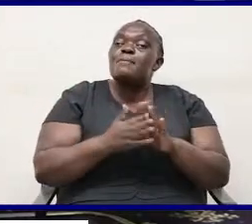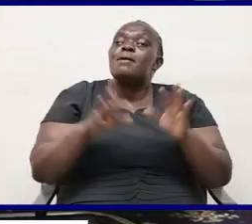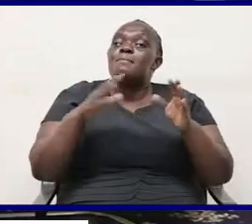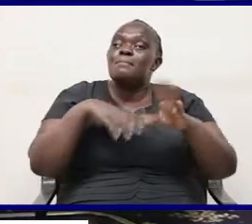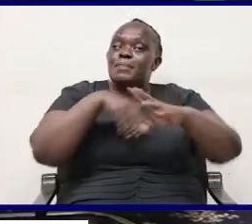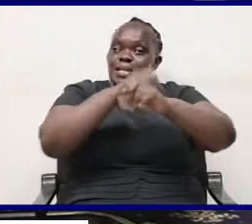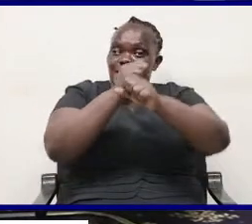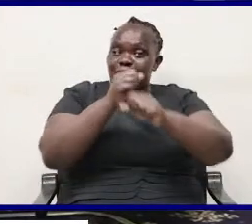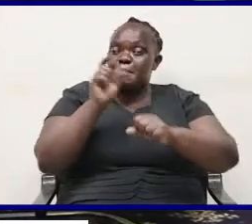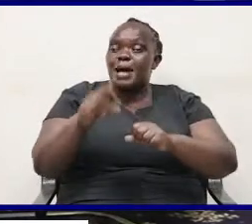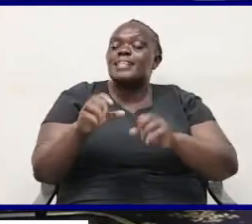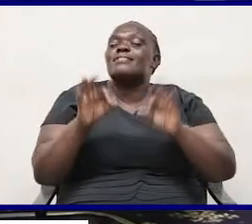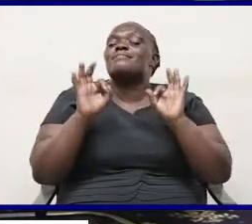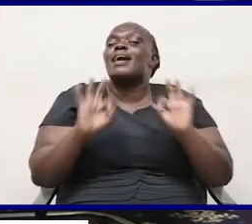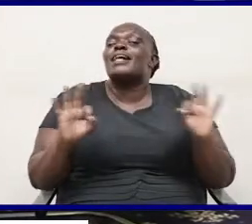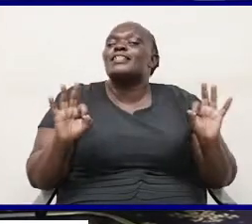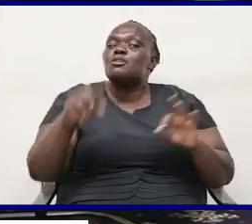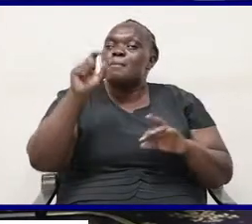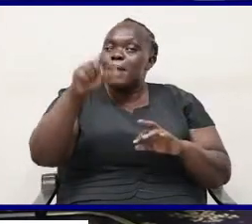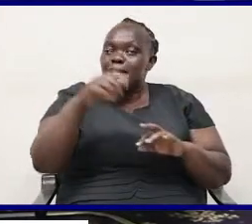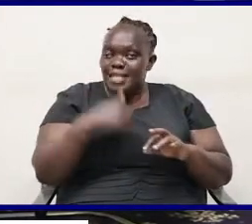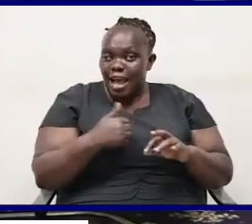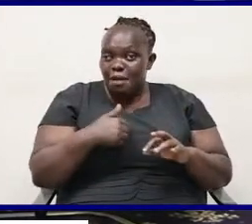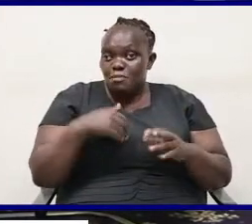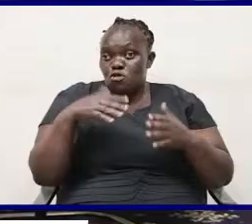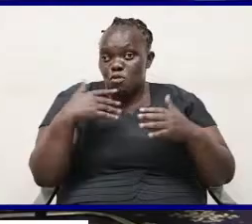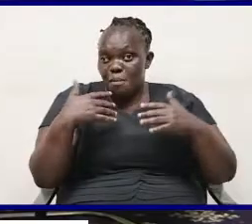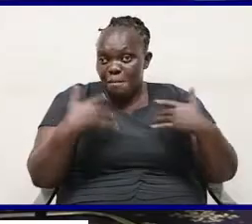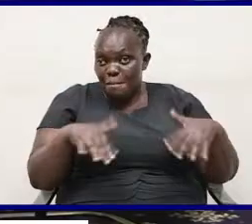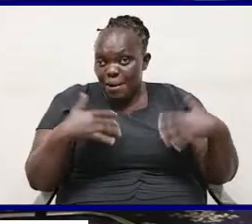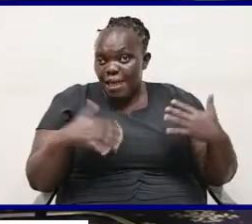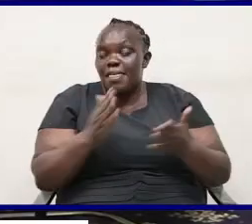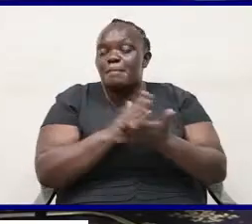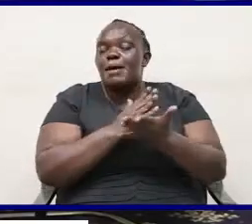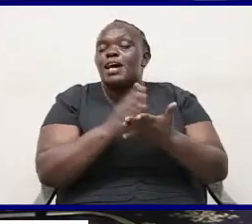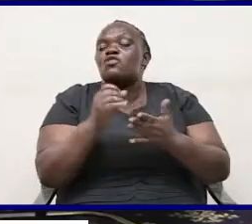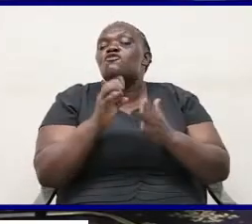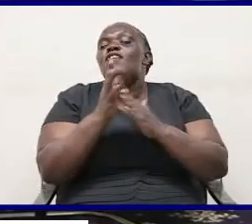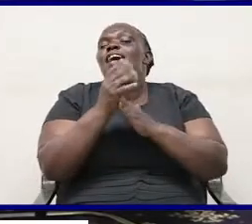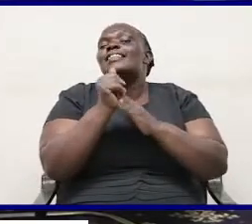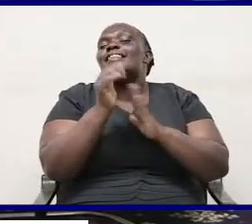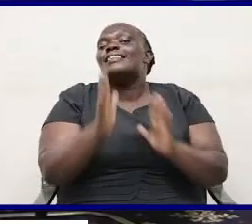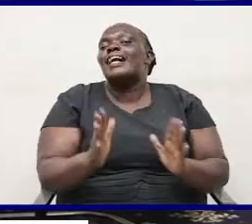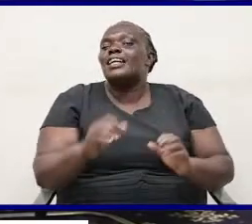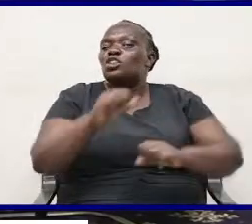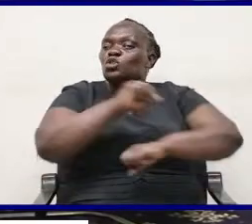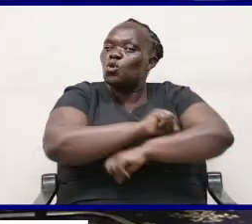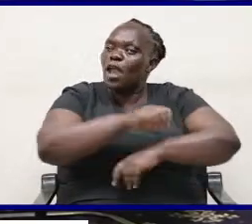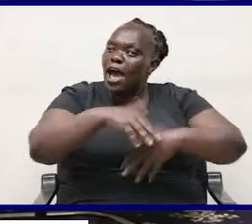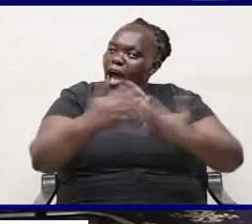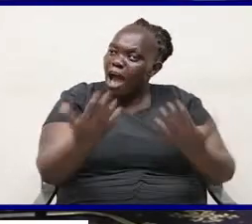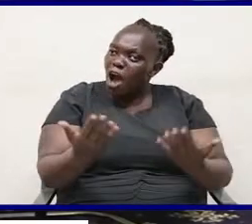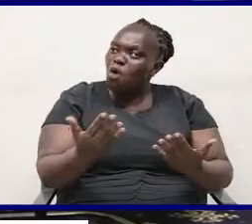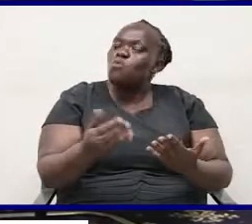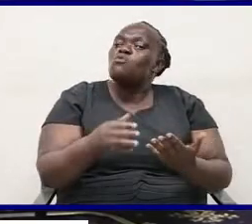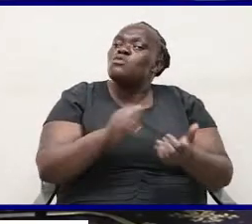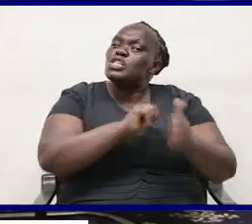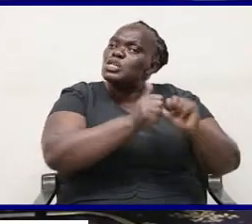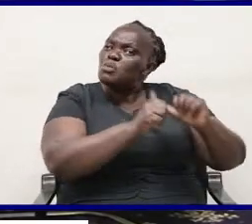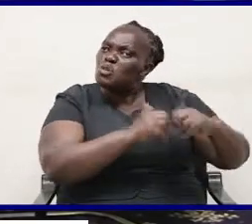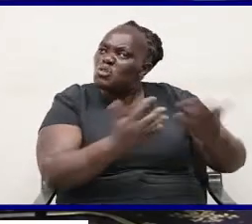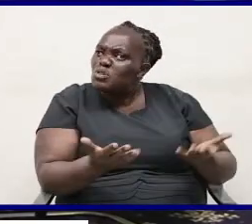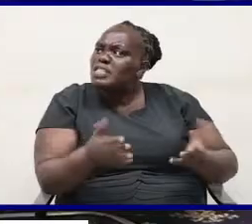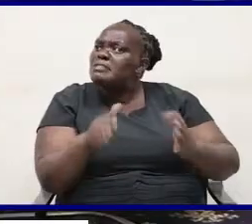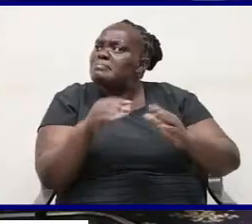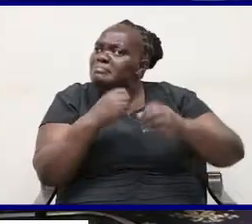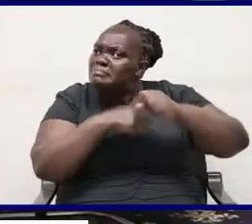smart. Wow. You really have to play the part of a leader. So how did you perform in school for curricular activities? Were you